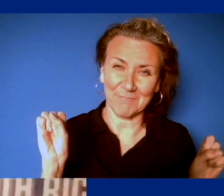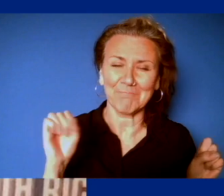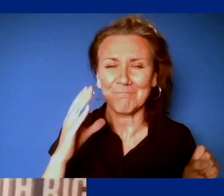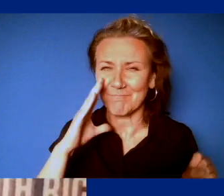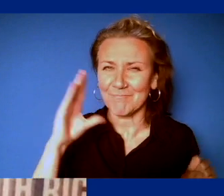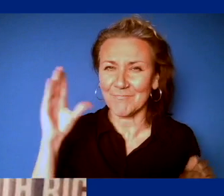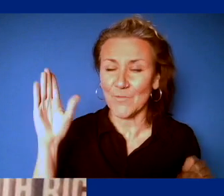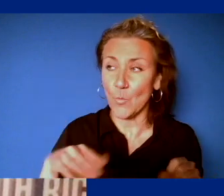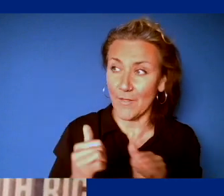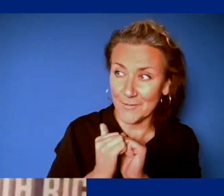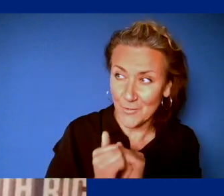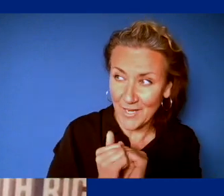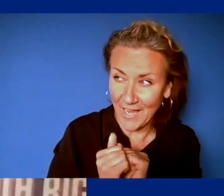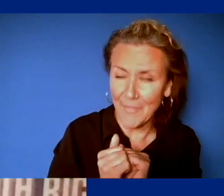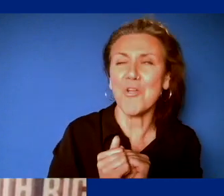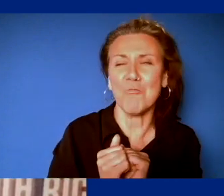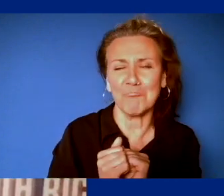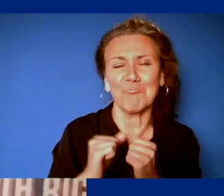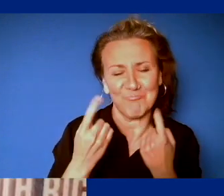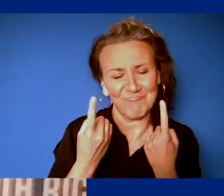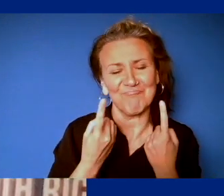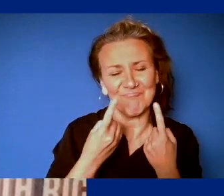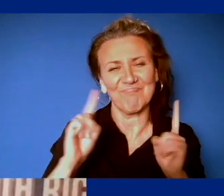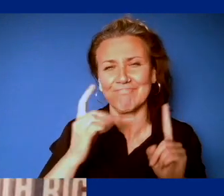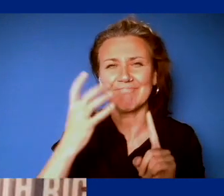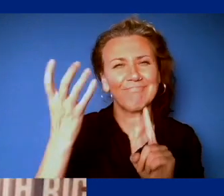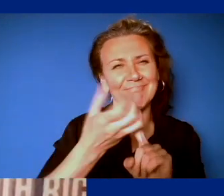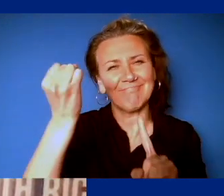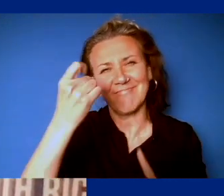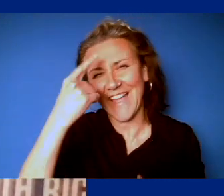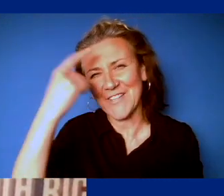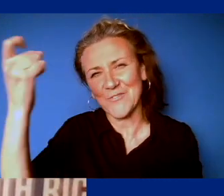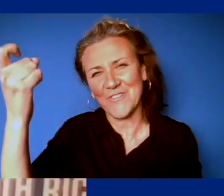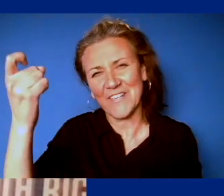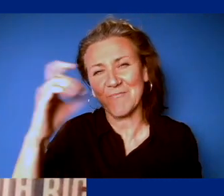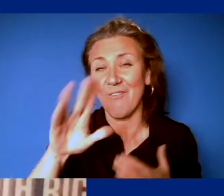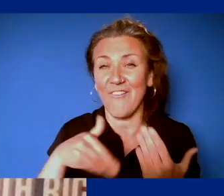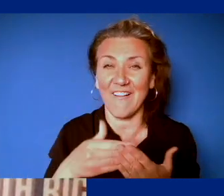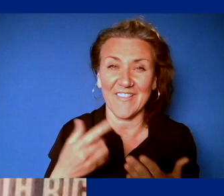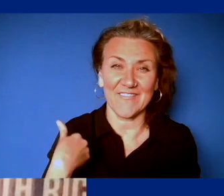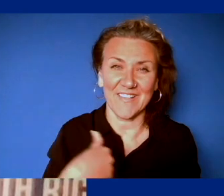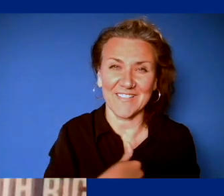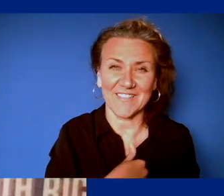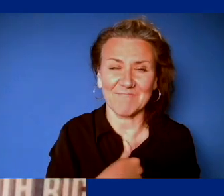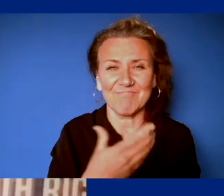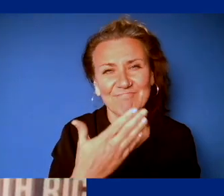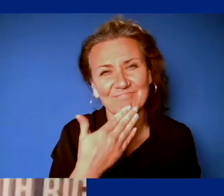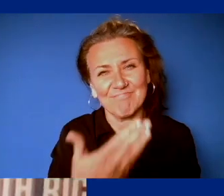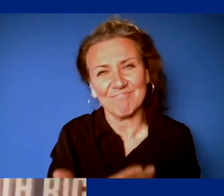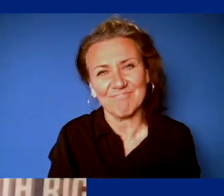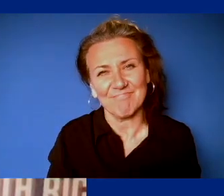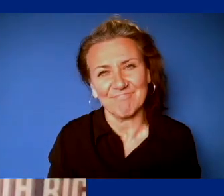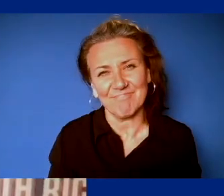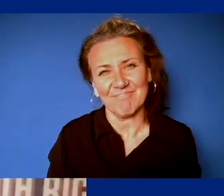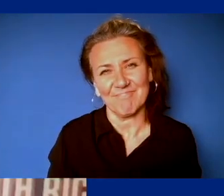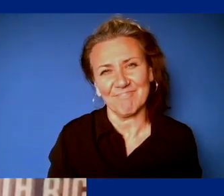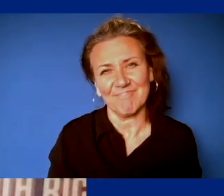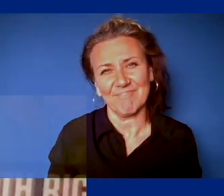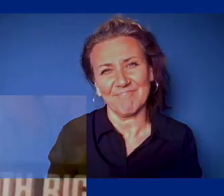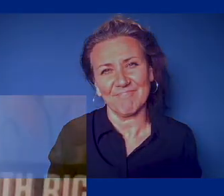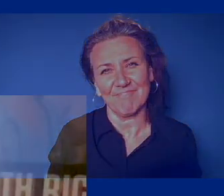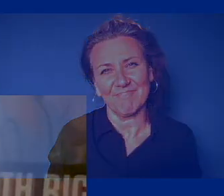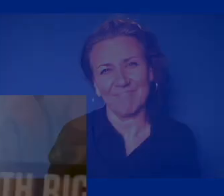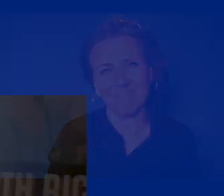with safety. We know that together we will be able to achieve that dream for all of us. Thank